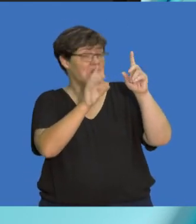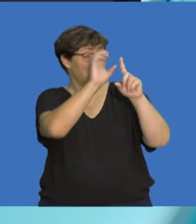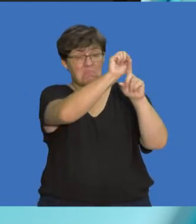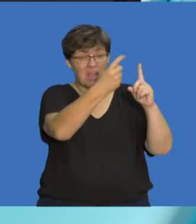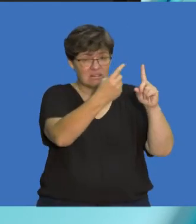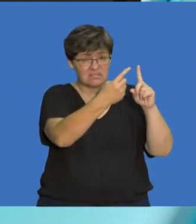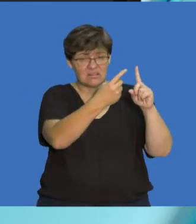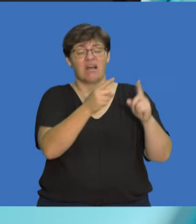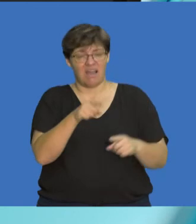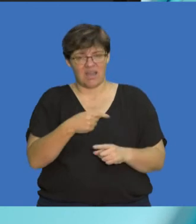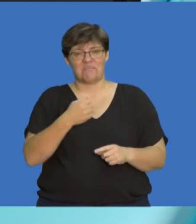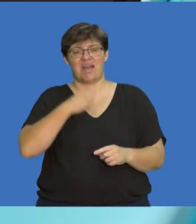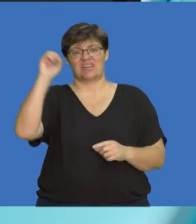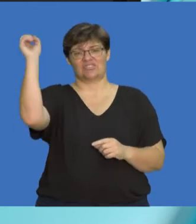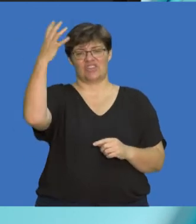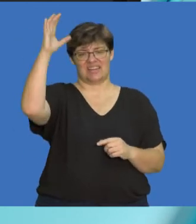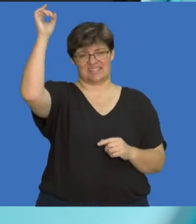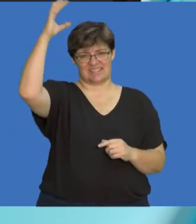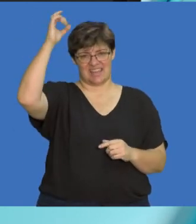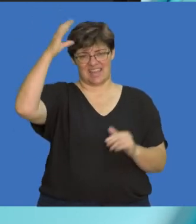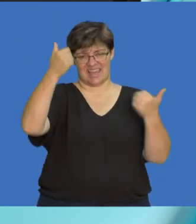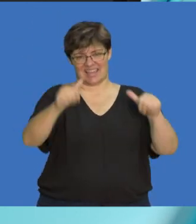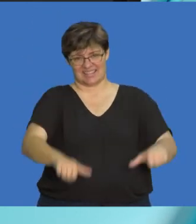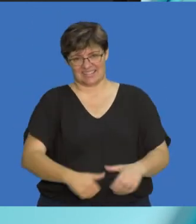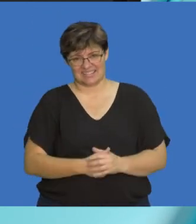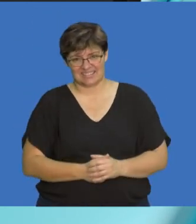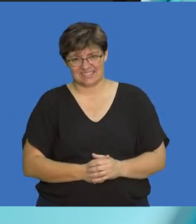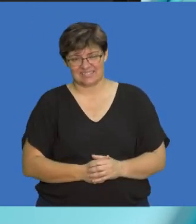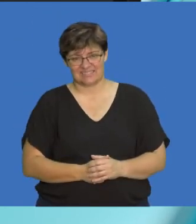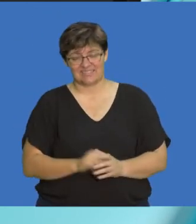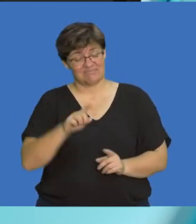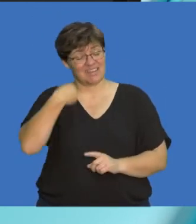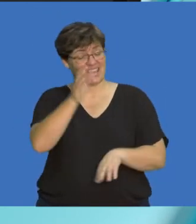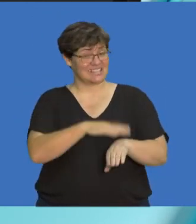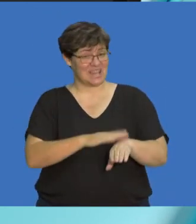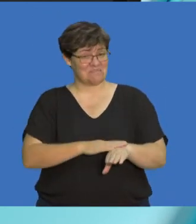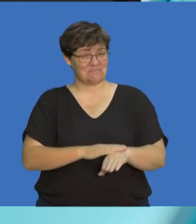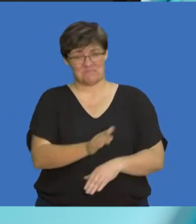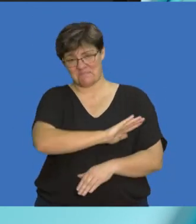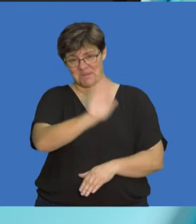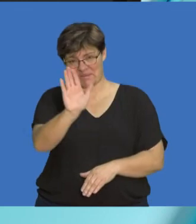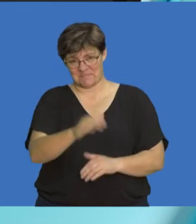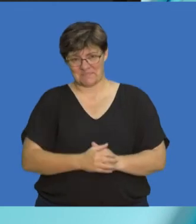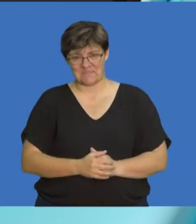Ashraf's shining accounting star. Until the next time, be good. Bye-bye.